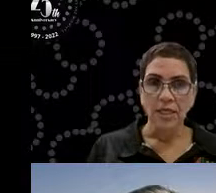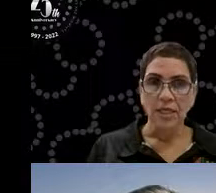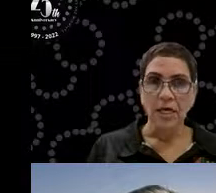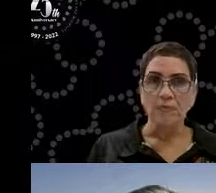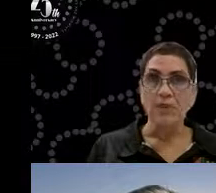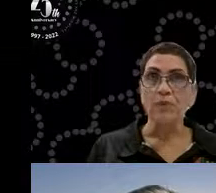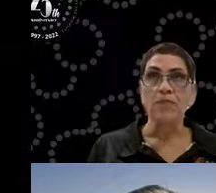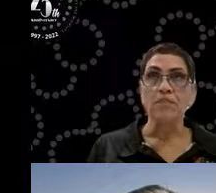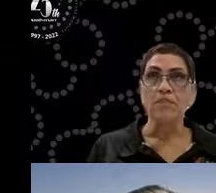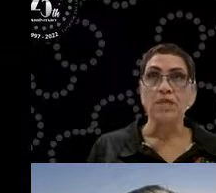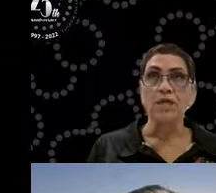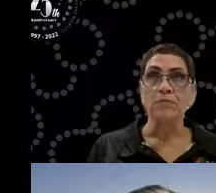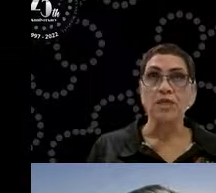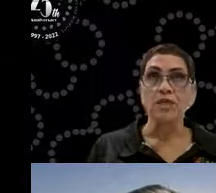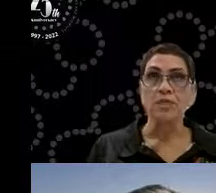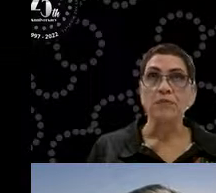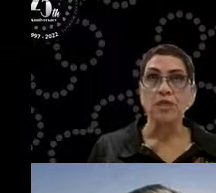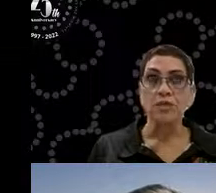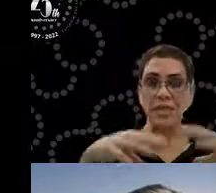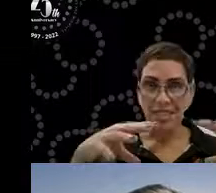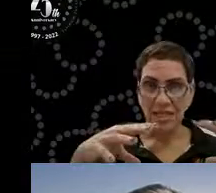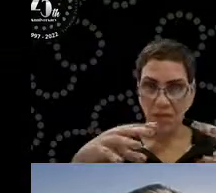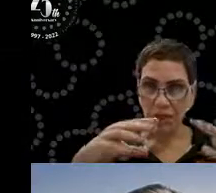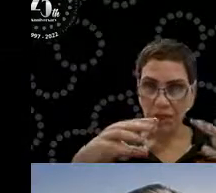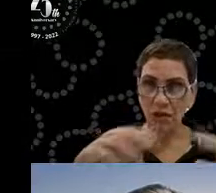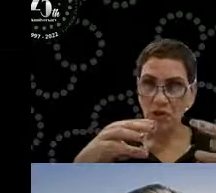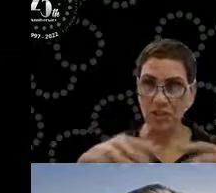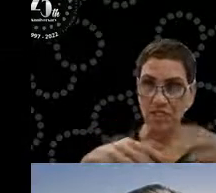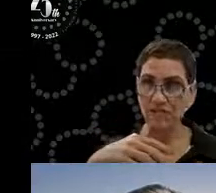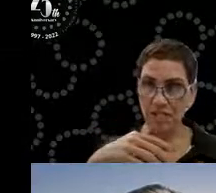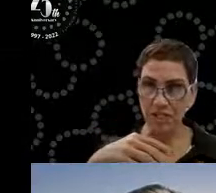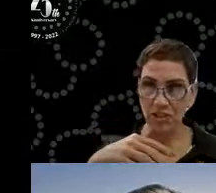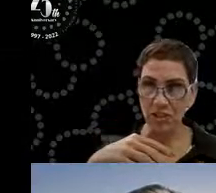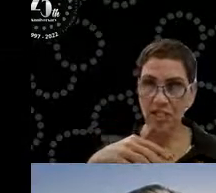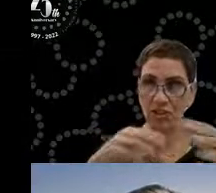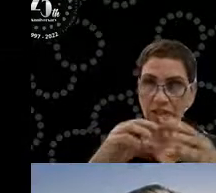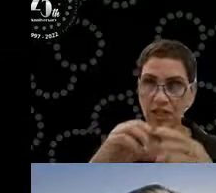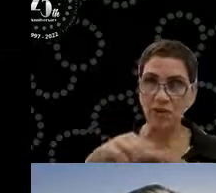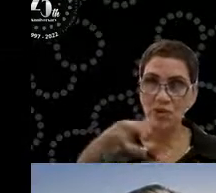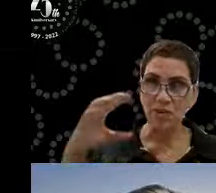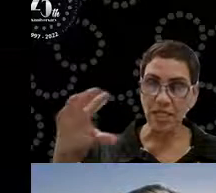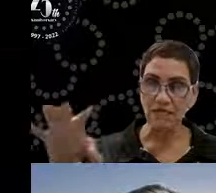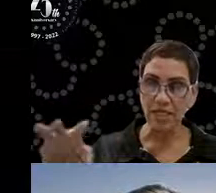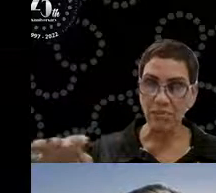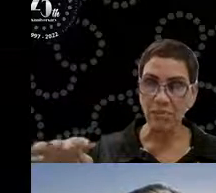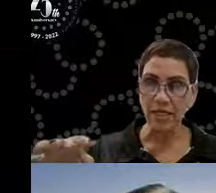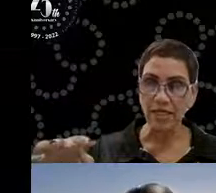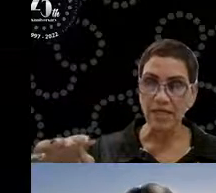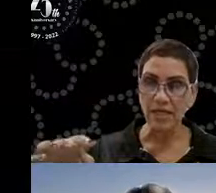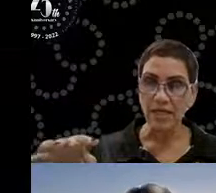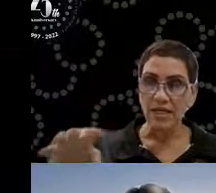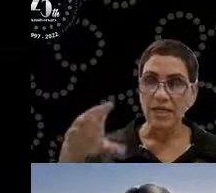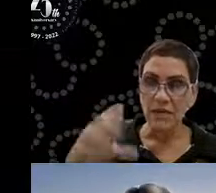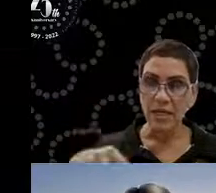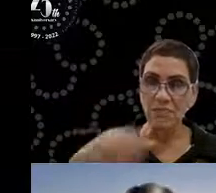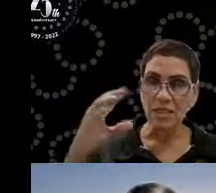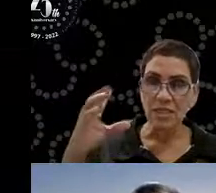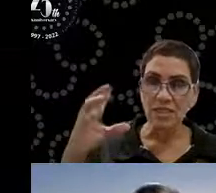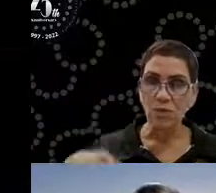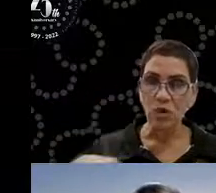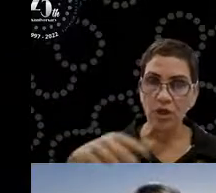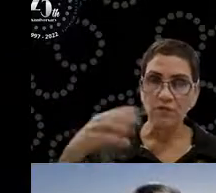education. And there's a real mix-up between cultural safety and education and cultural safety and practice.